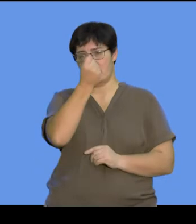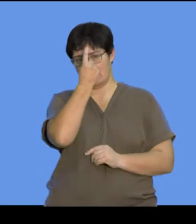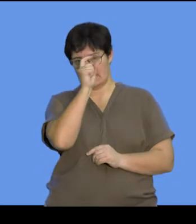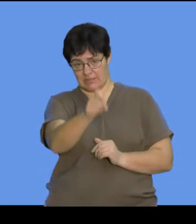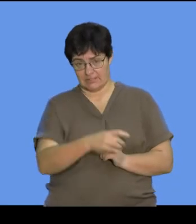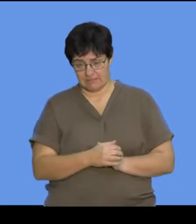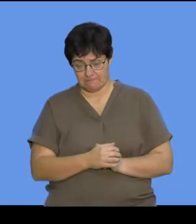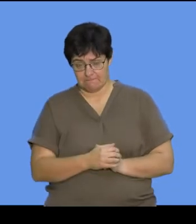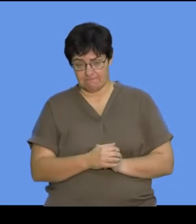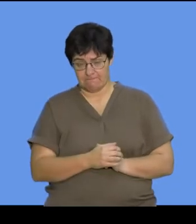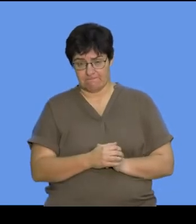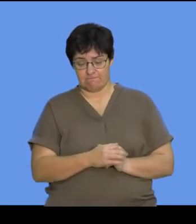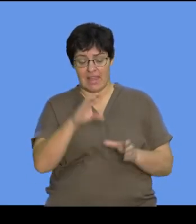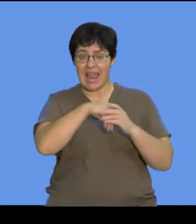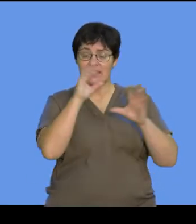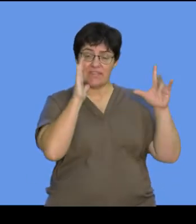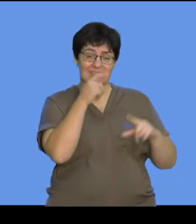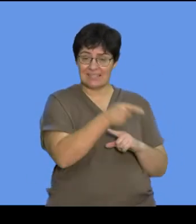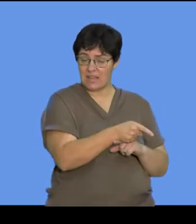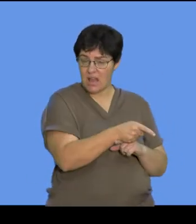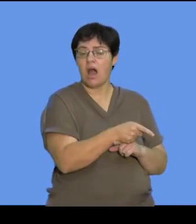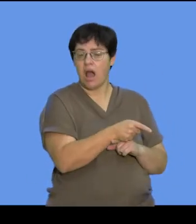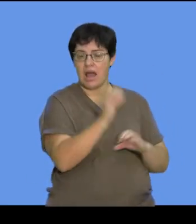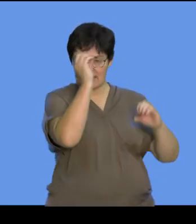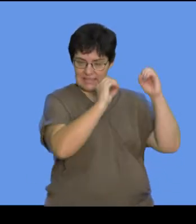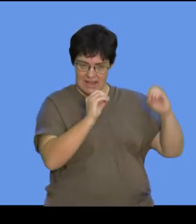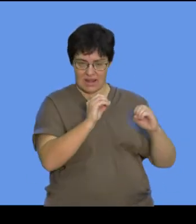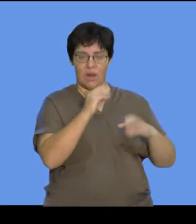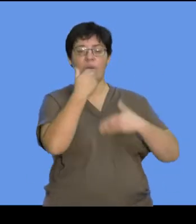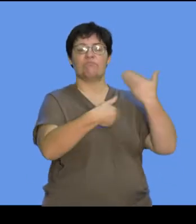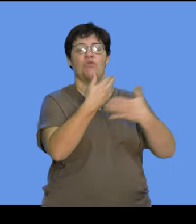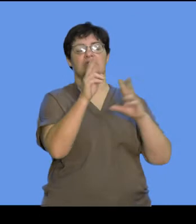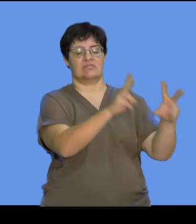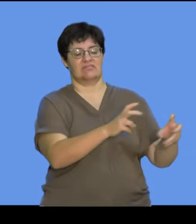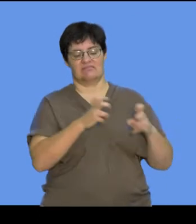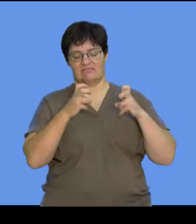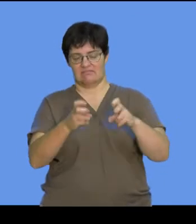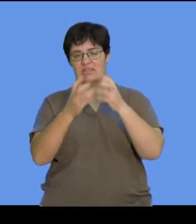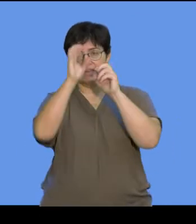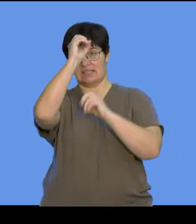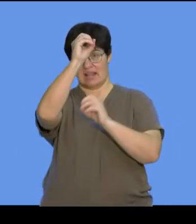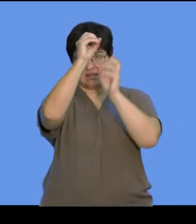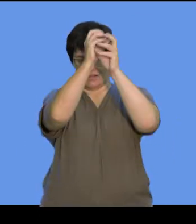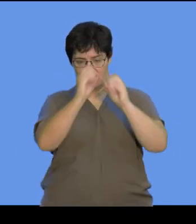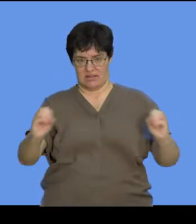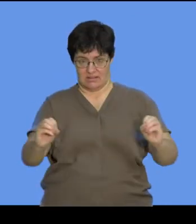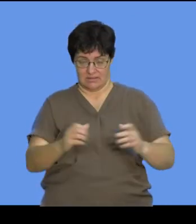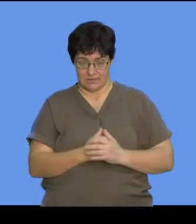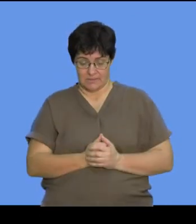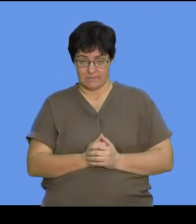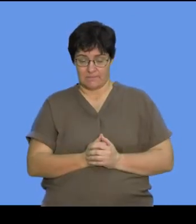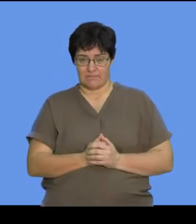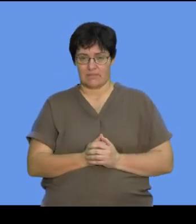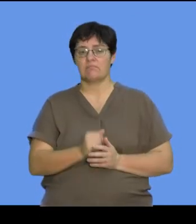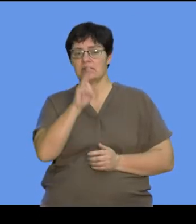our understanding, is that in interphase, the cell will undergo the process of cell division. And we